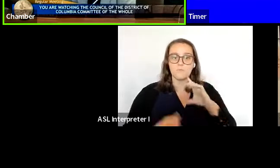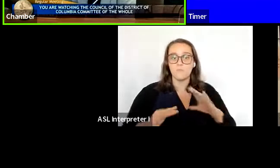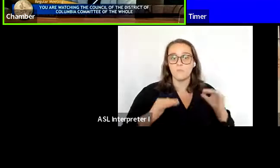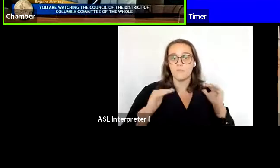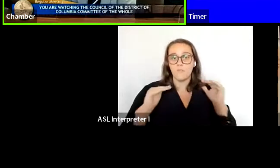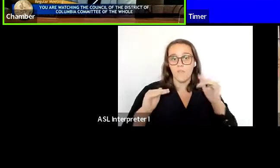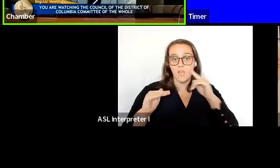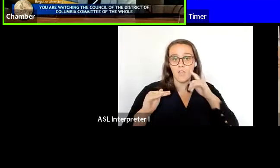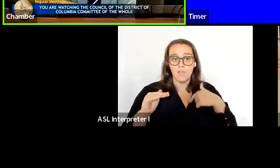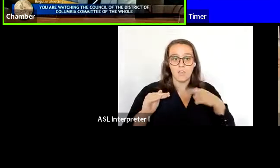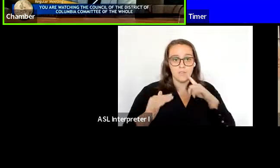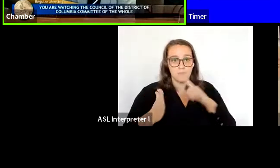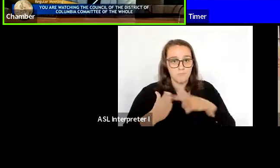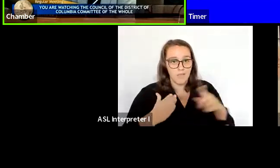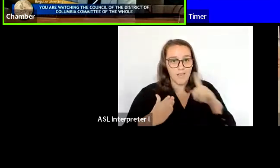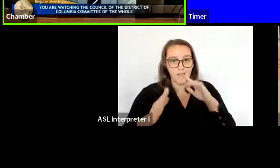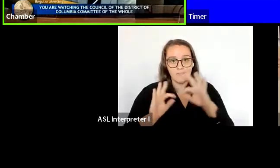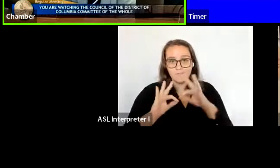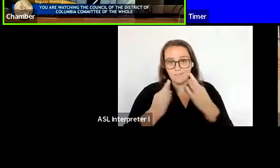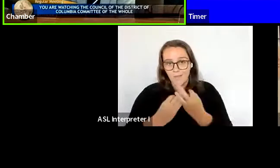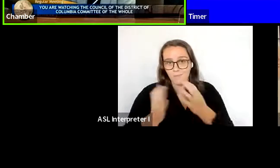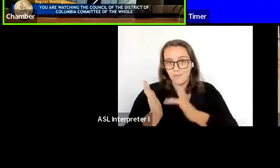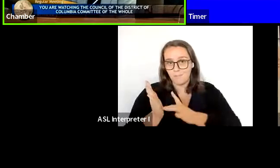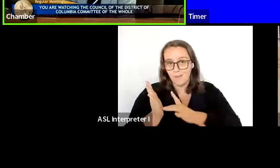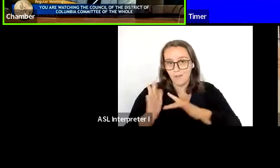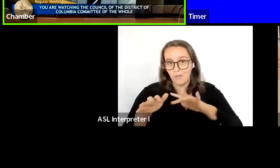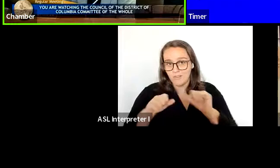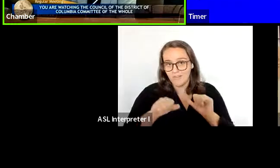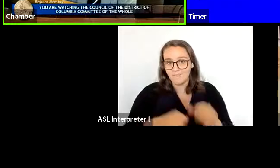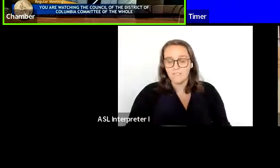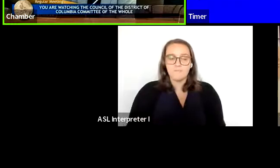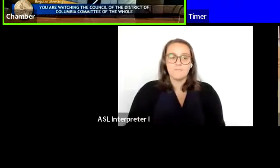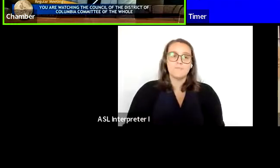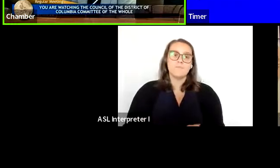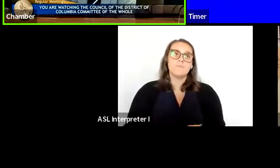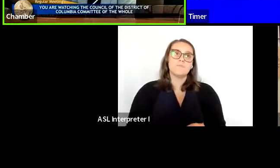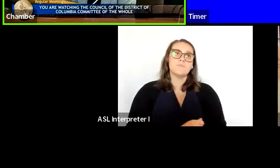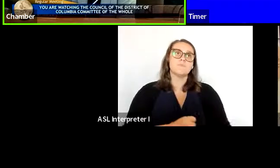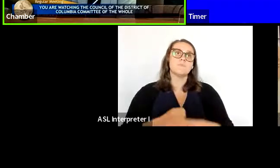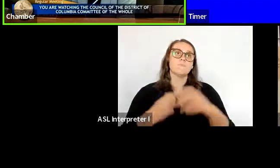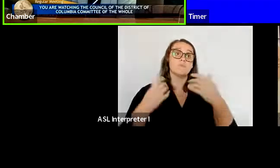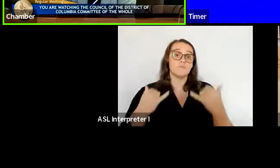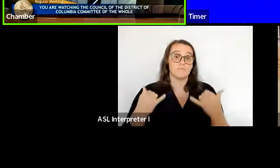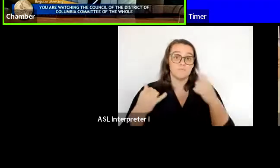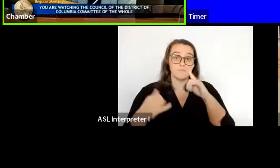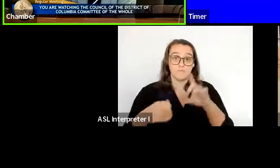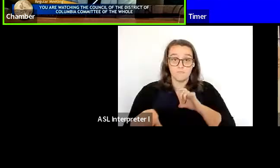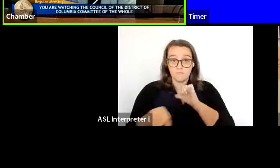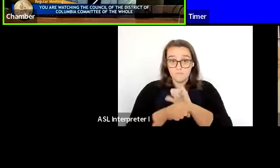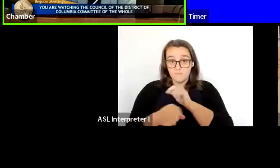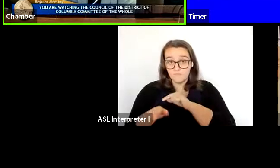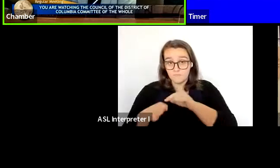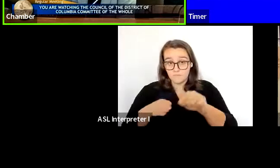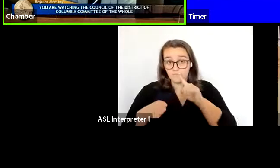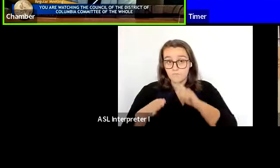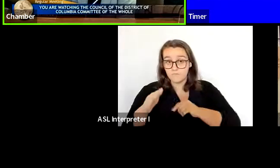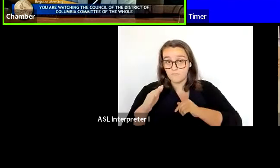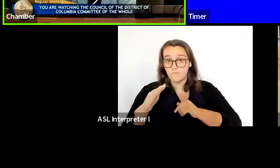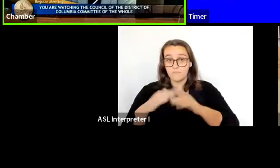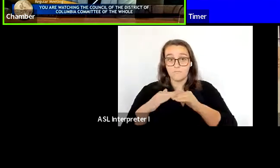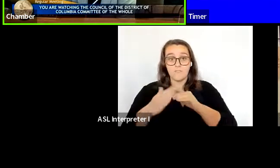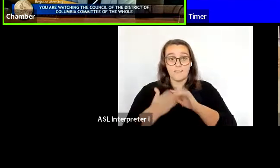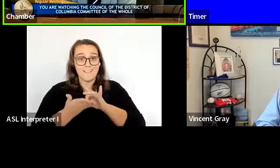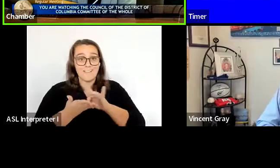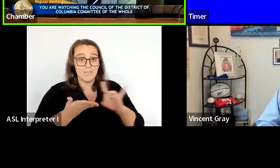family and medical leave, emphasis on medical leave. Currently, our workforce has access to up to 8 weeks of parental